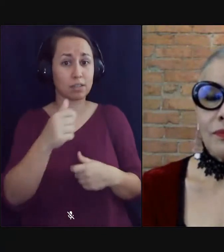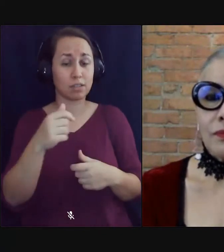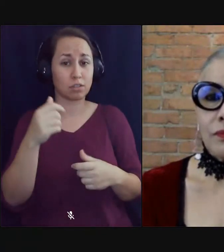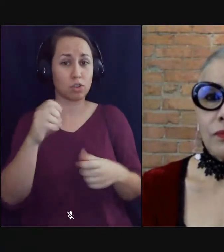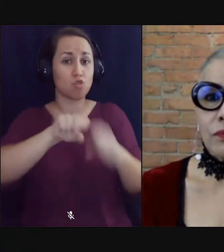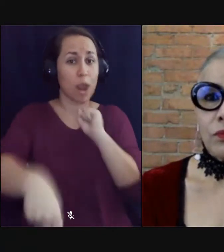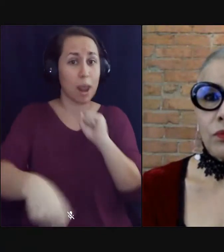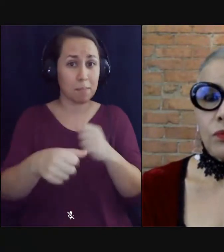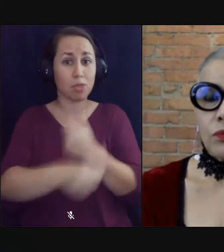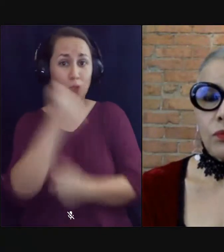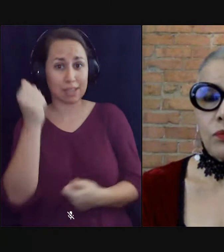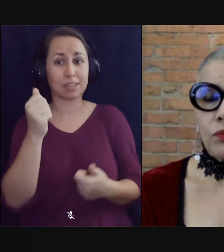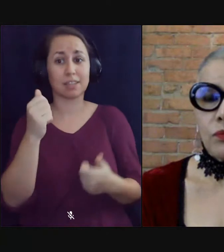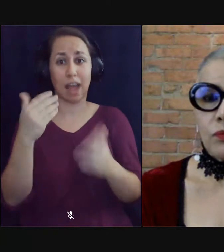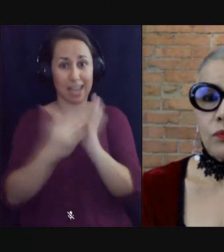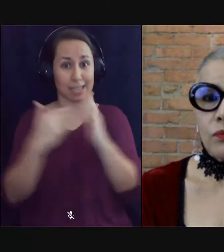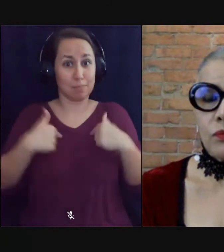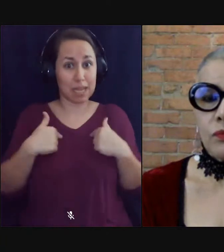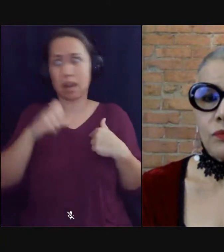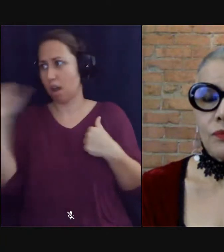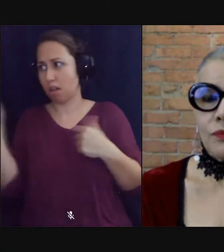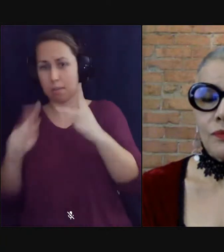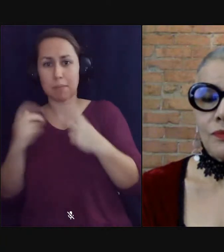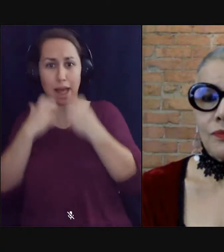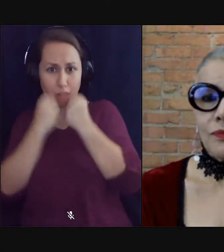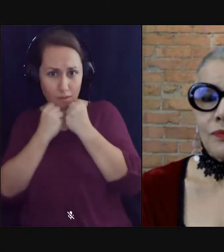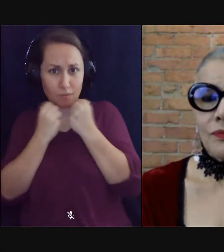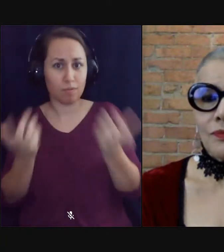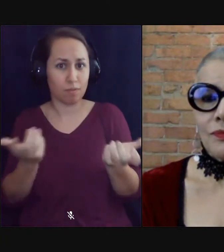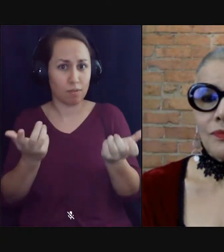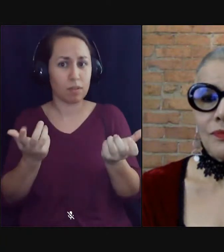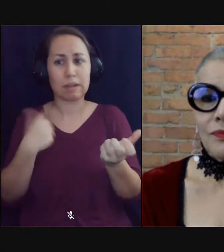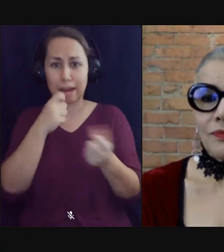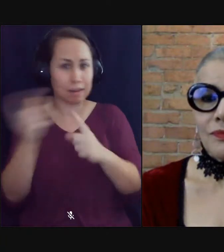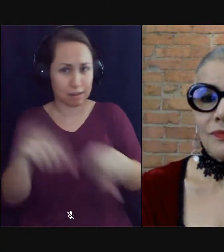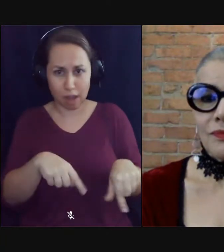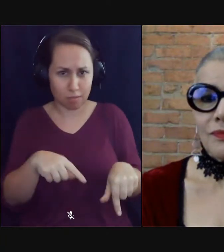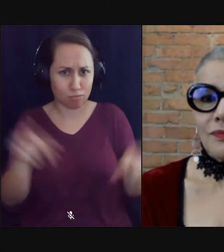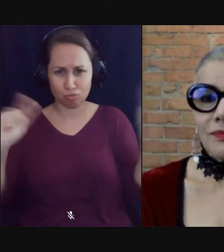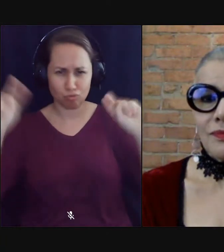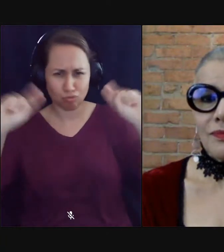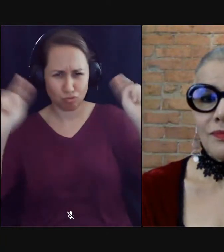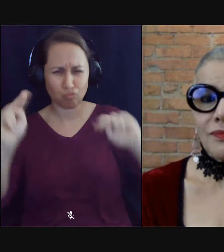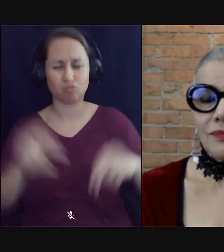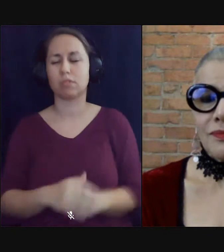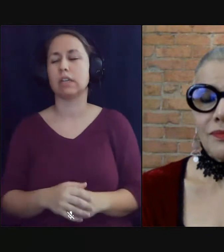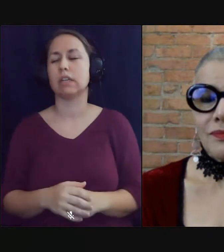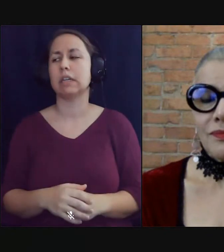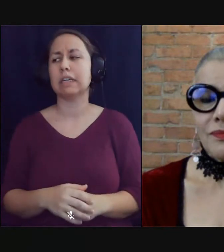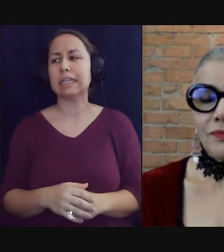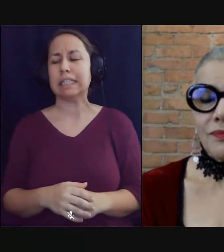and against people I loved and knew well. And so I didn't come in neutrally. And I don't think that